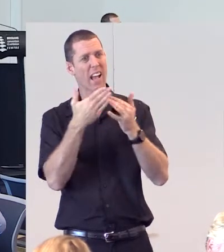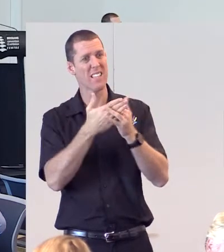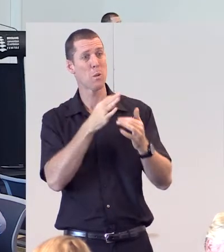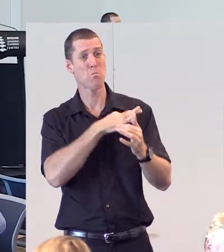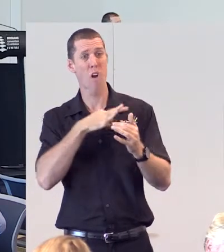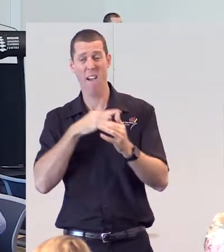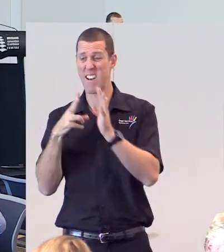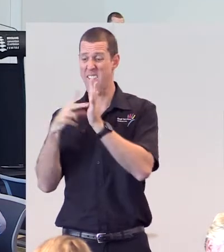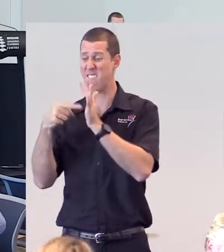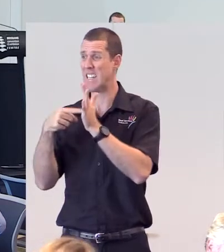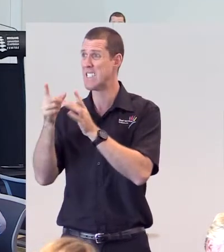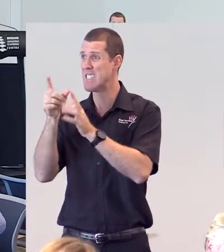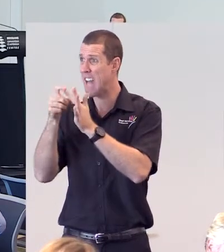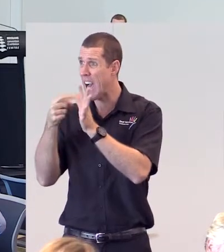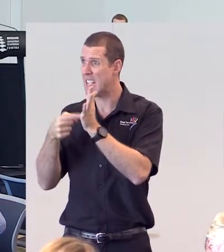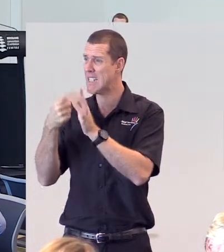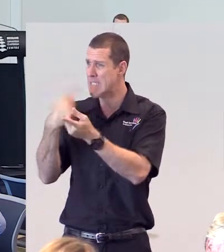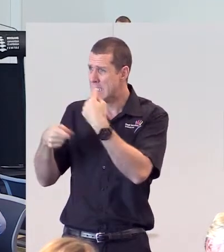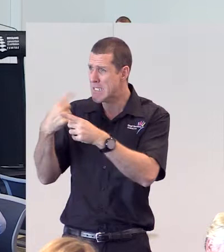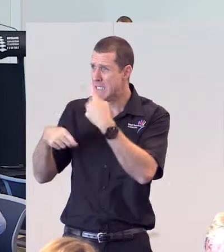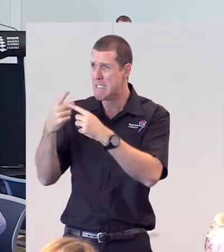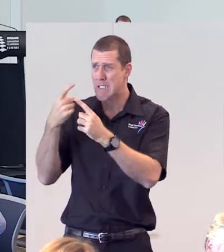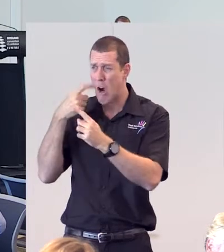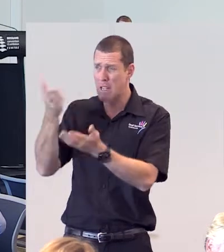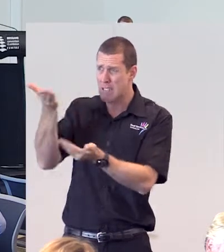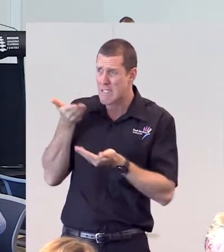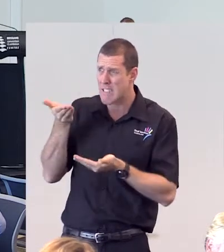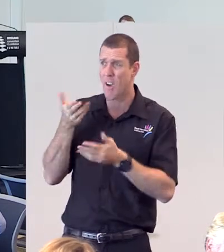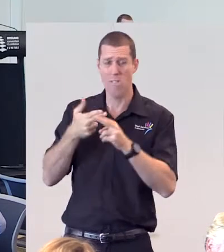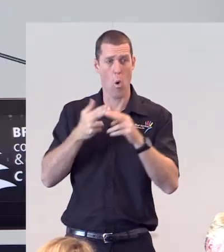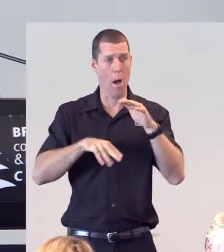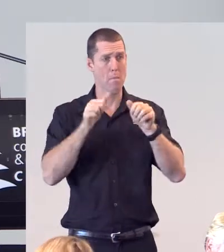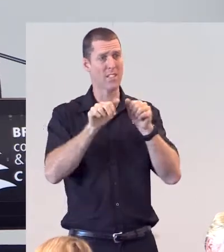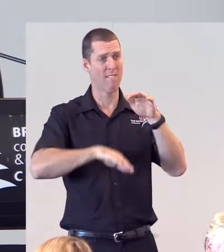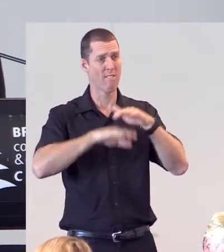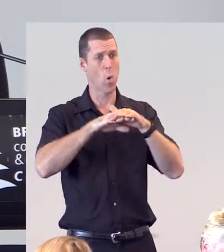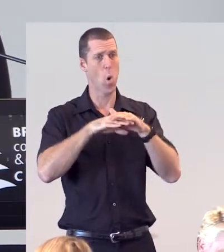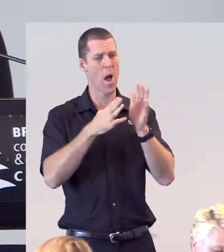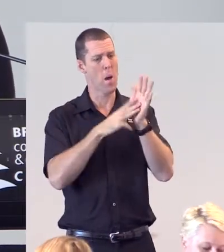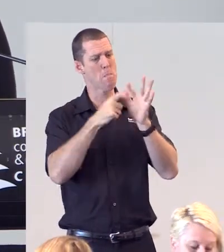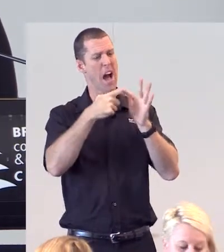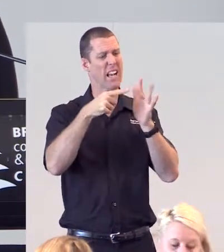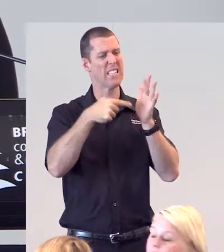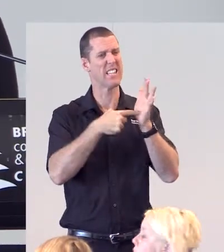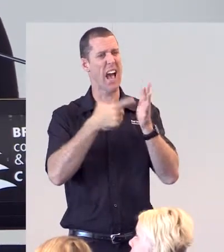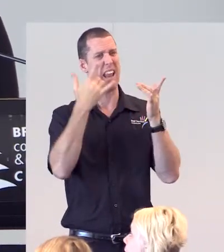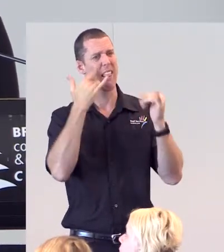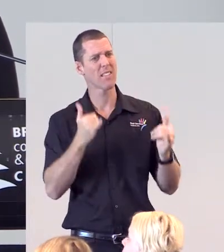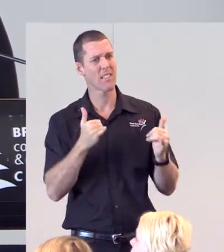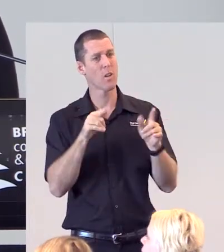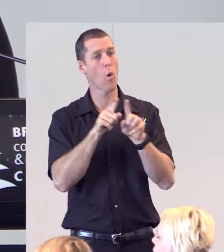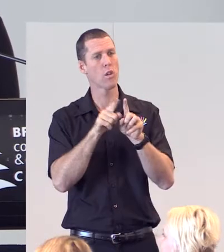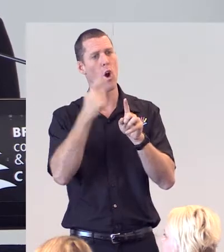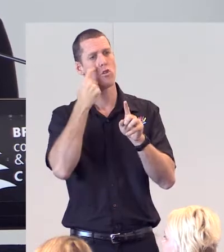private vet data to build a better, to do a full market analysis. And we'd also need, we're also looking at